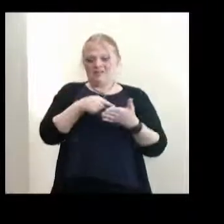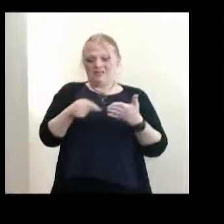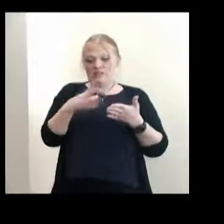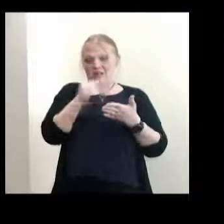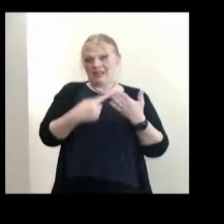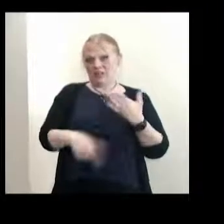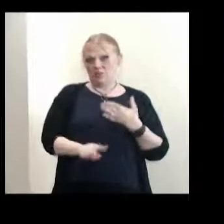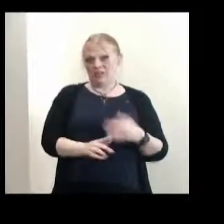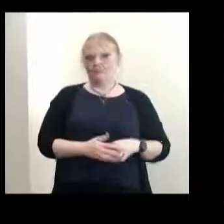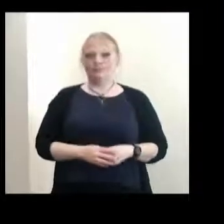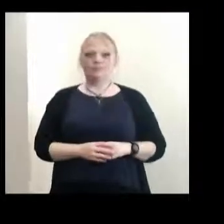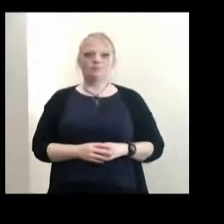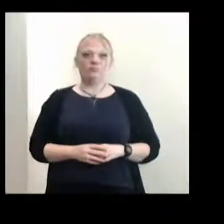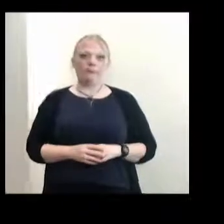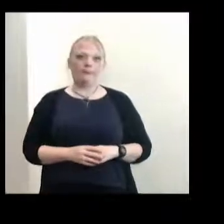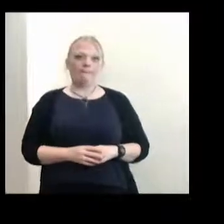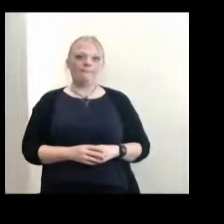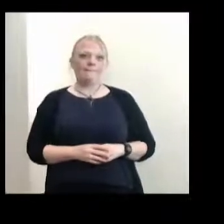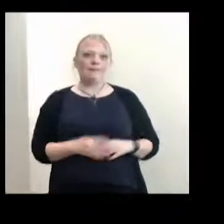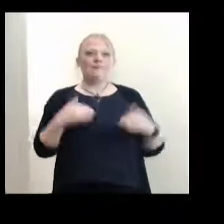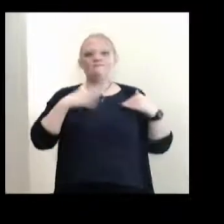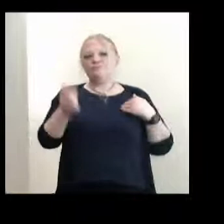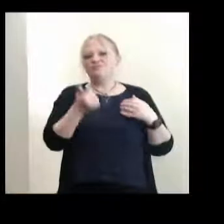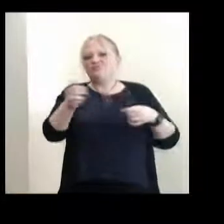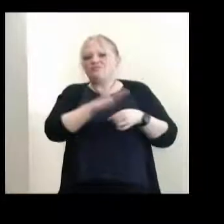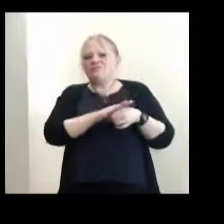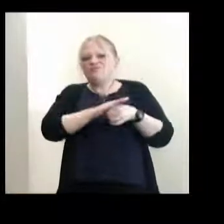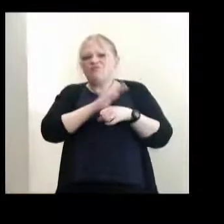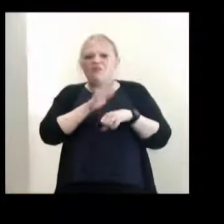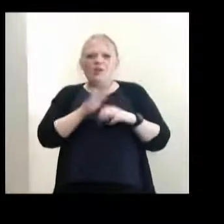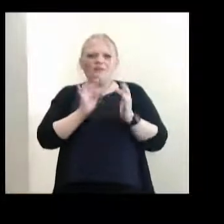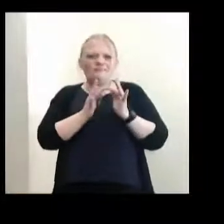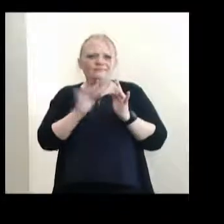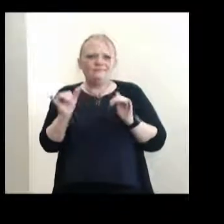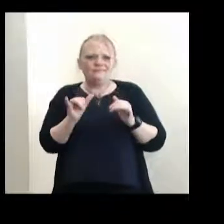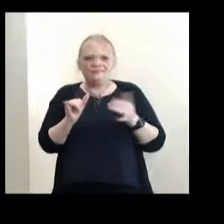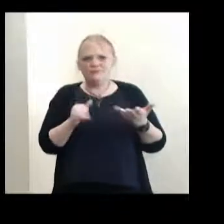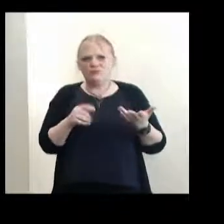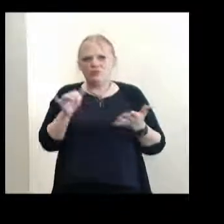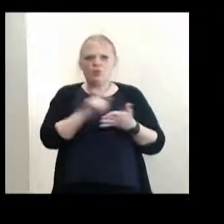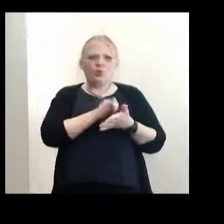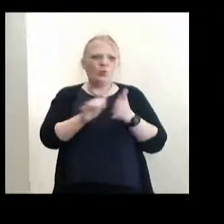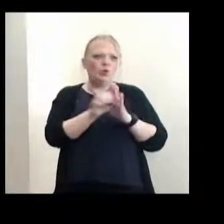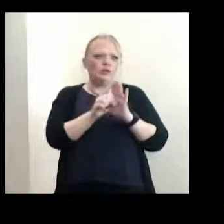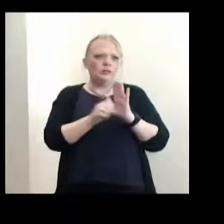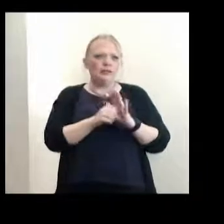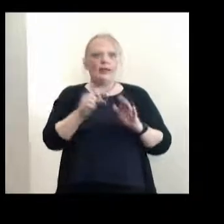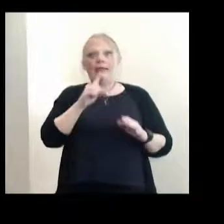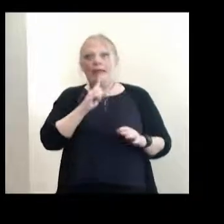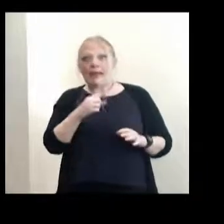week. And then there are other locations, of course, on the internet. New York State's Am I Eligible?